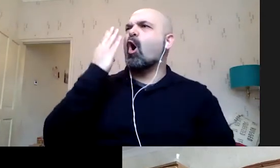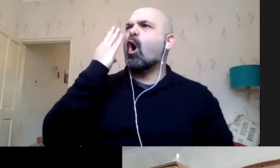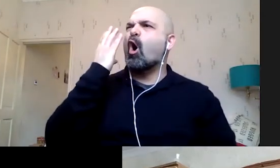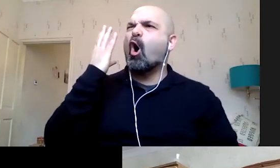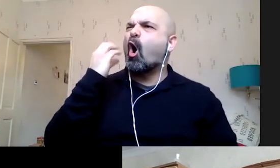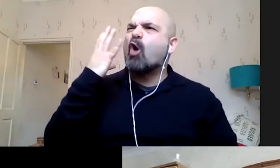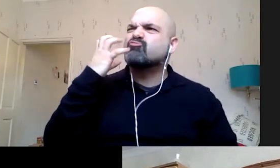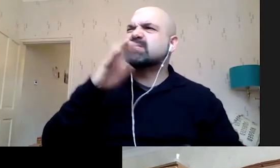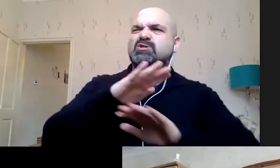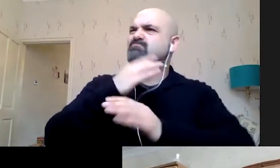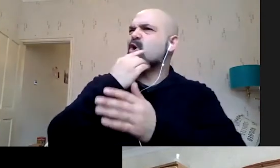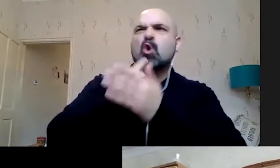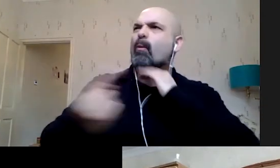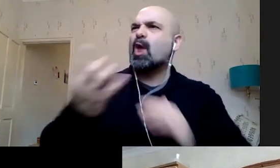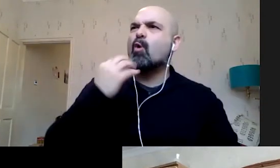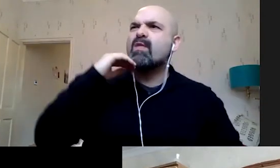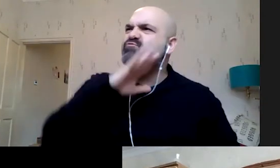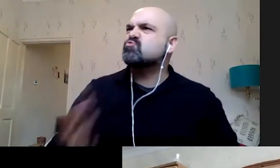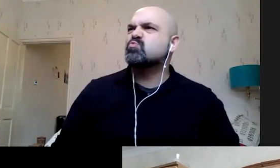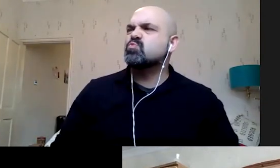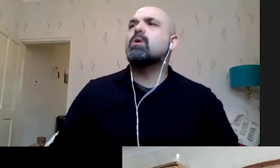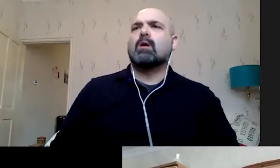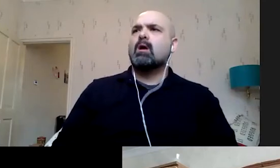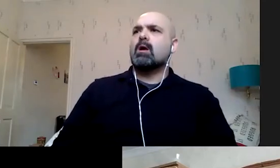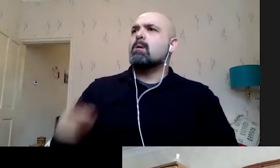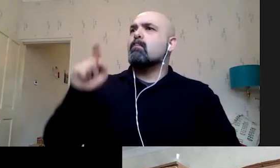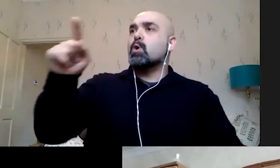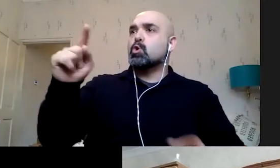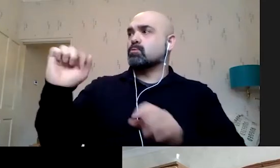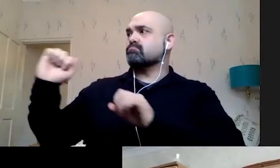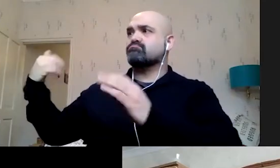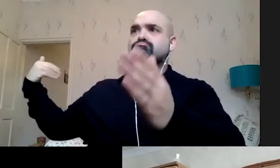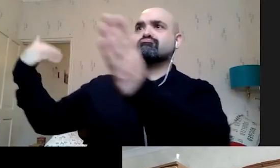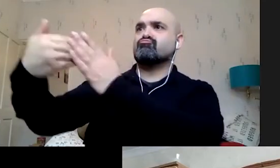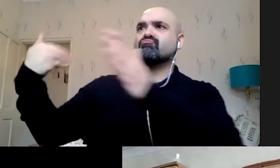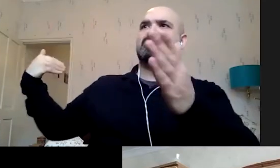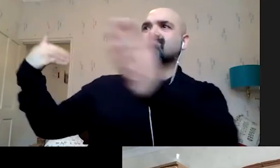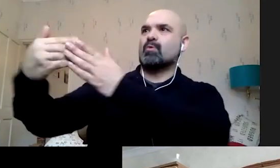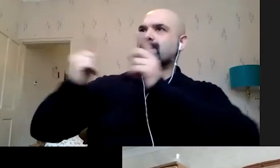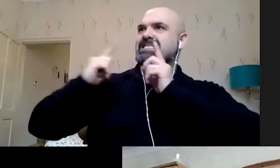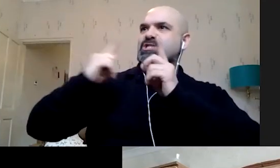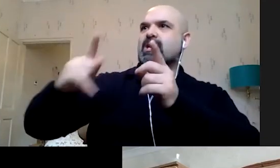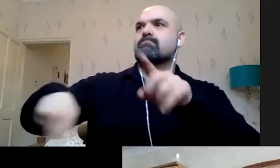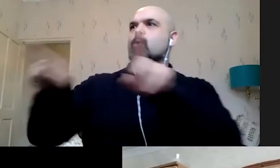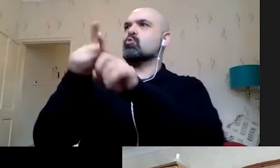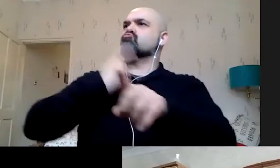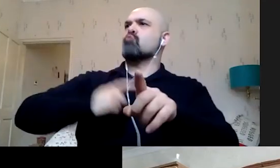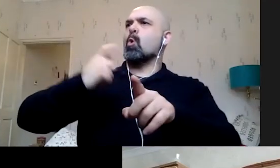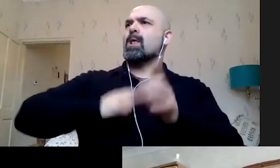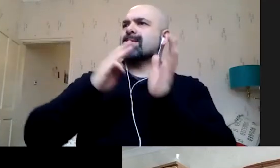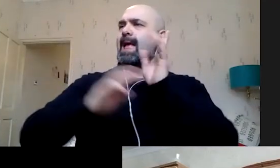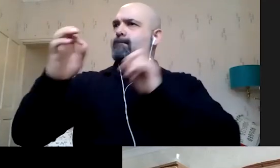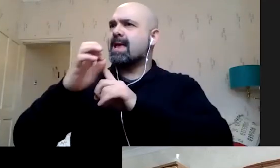right? Yeah. How much over your span of teaching and as your role as an MP, do you think that the media portrayal